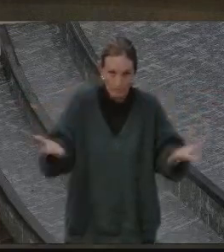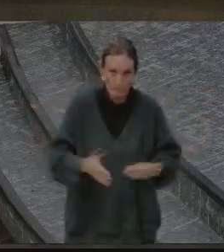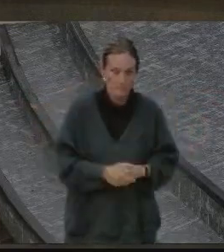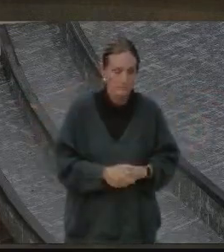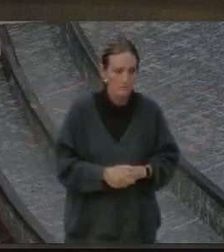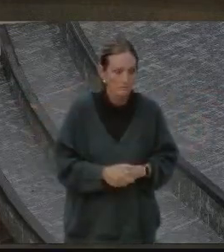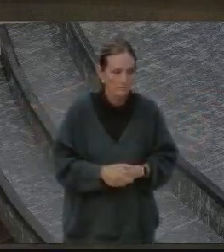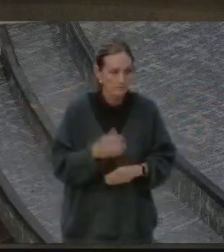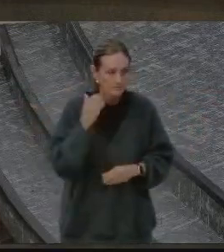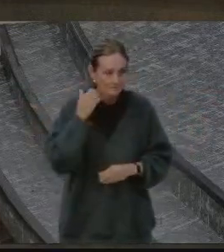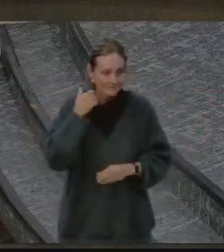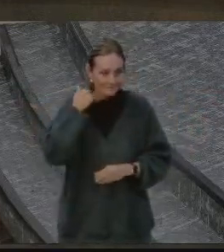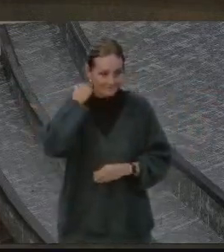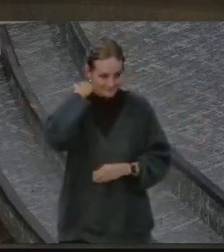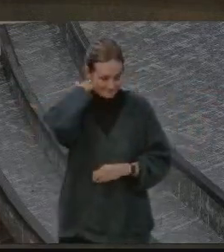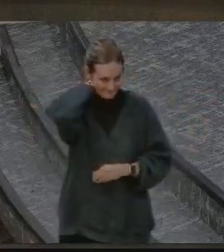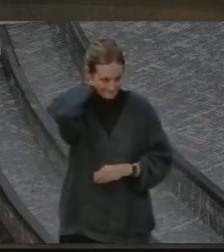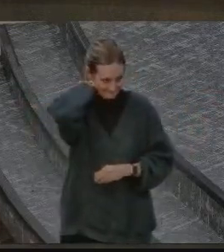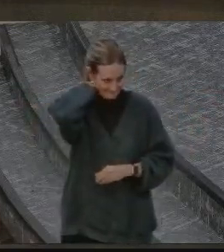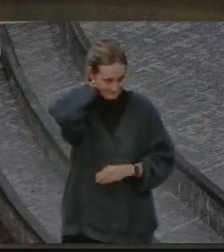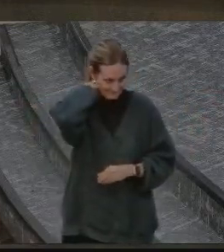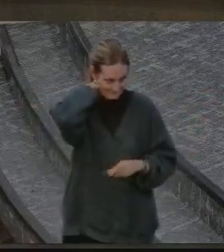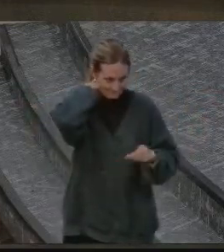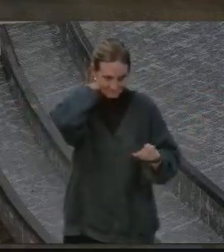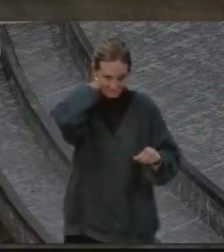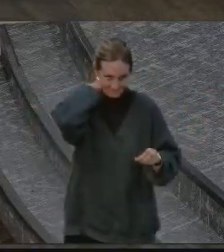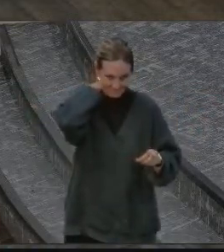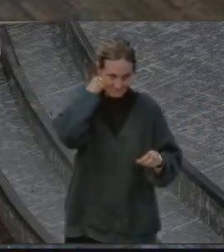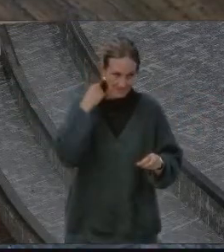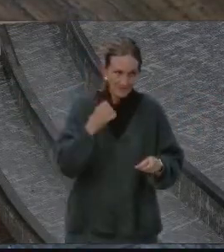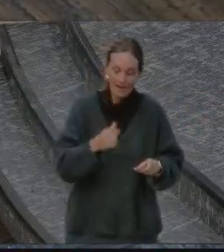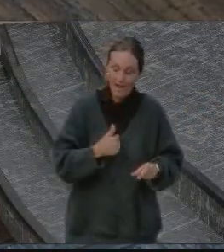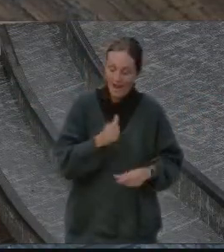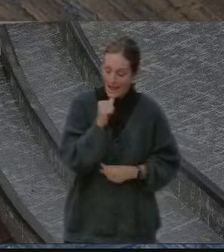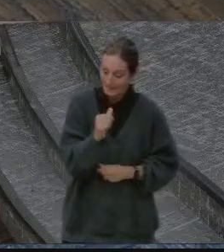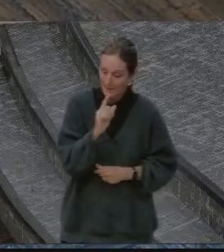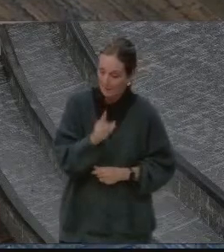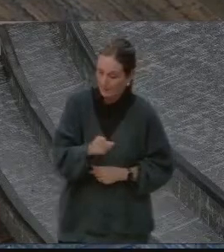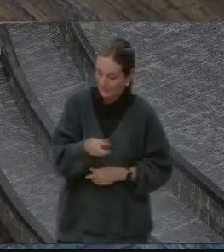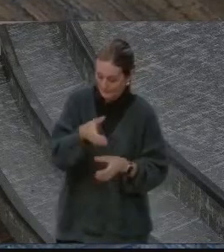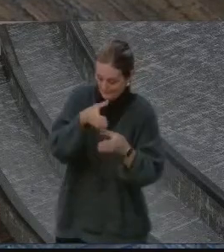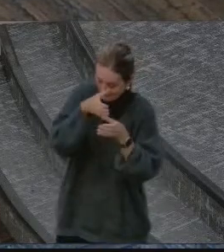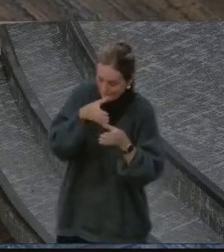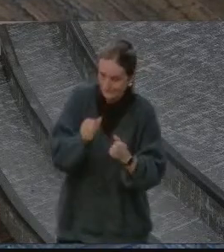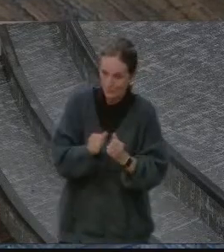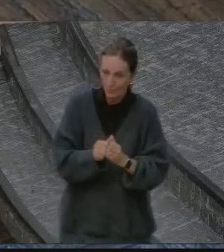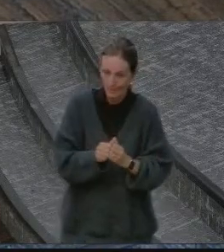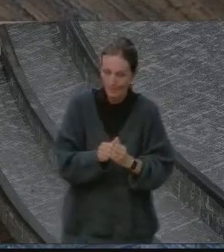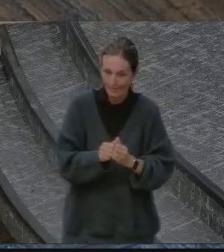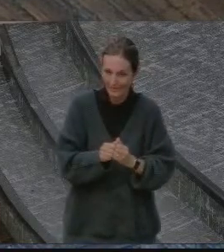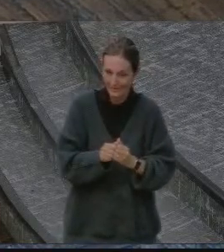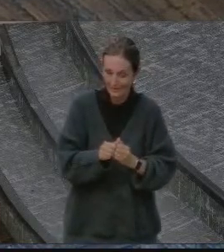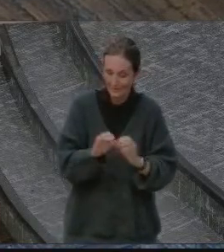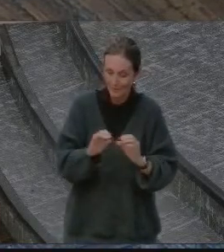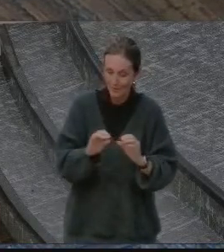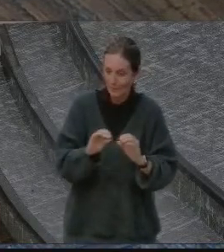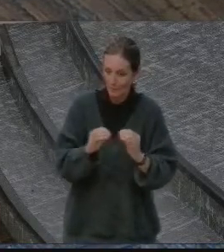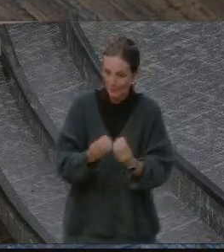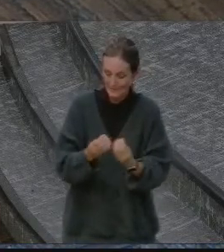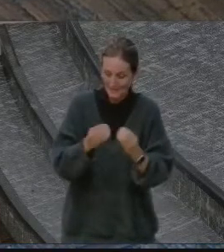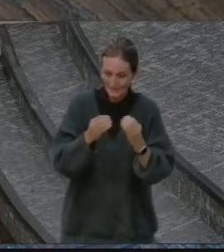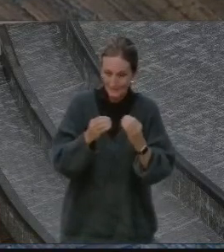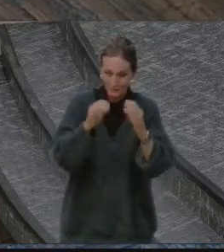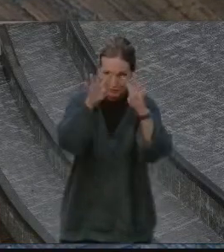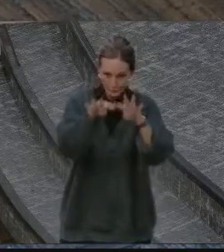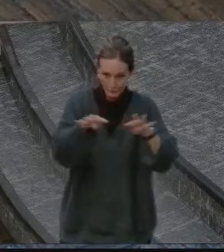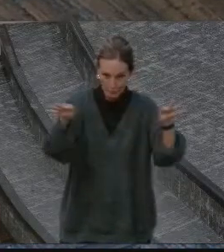Well, I am not super privy to the organizational chart or some of the factors that might go